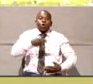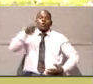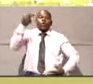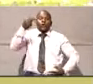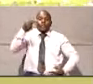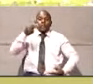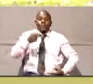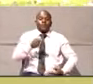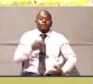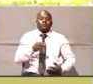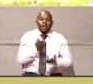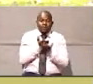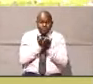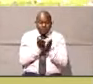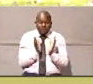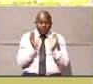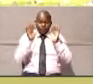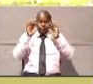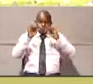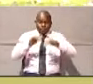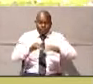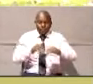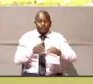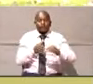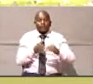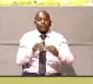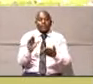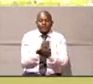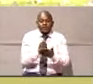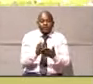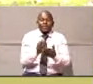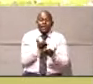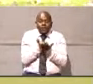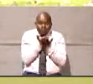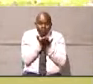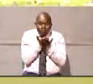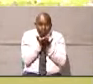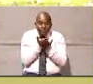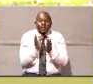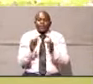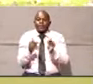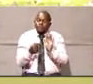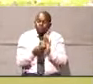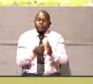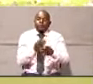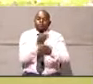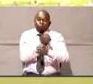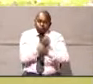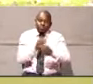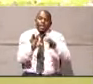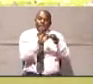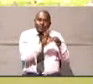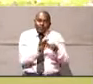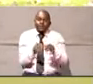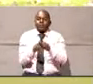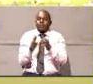what a Holy Communion is, it's the gathering of believers sharing the body of Christ to show their solidarity. So